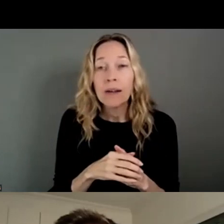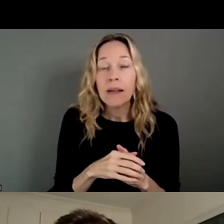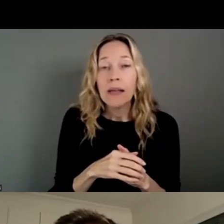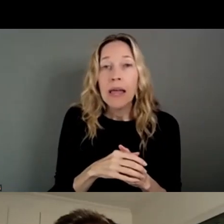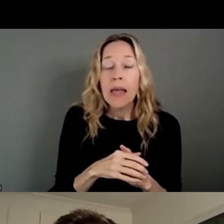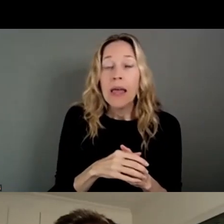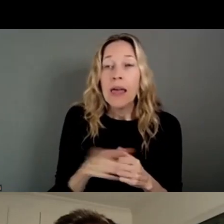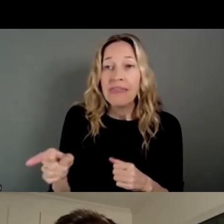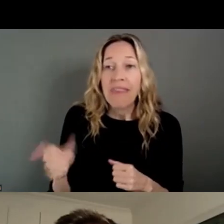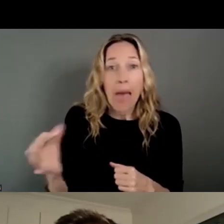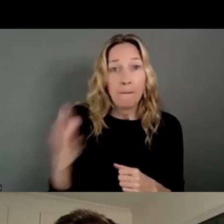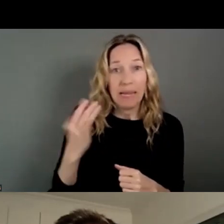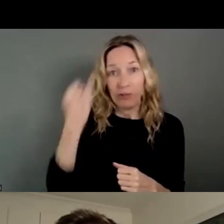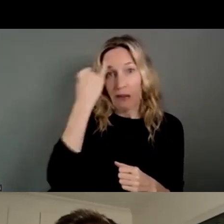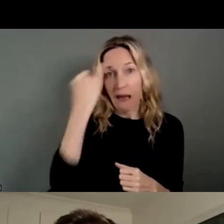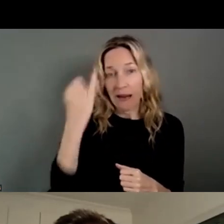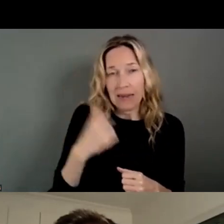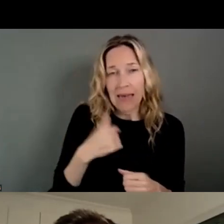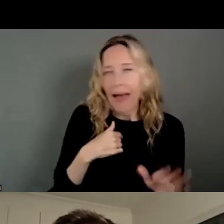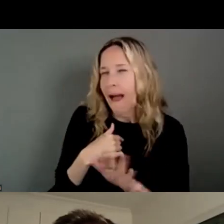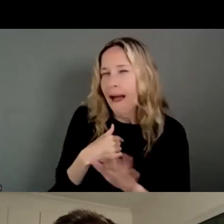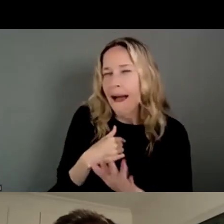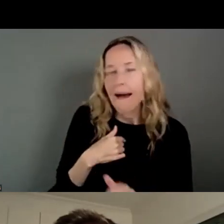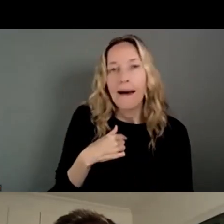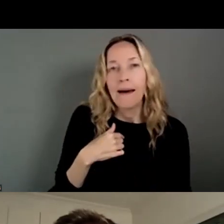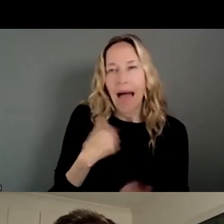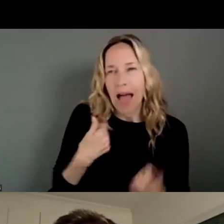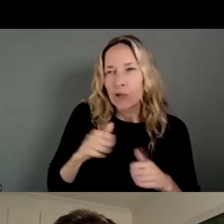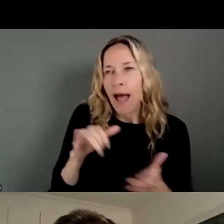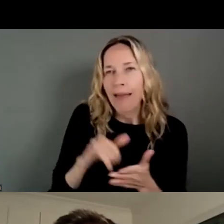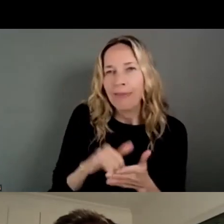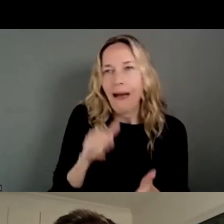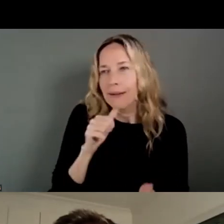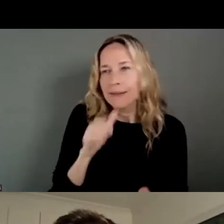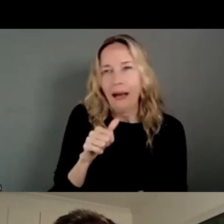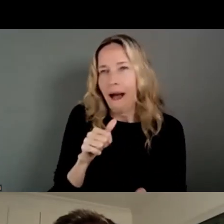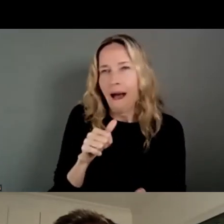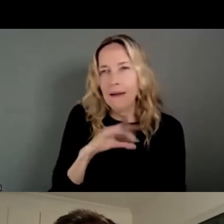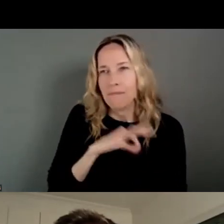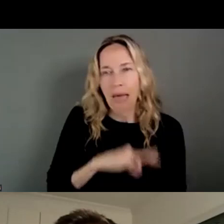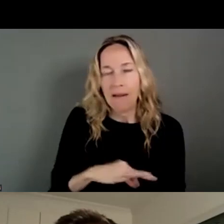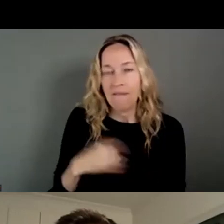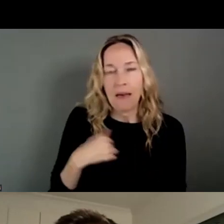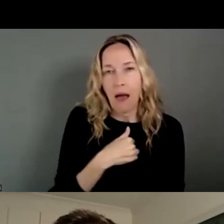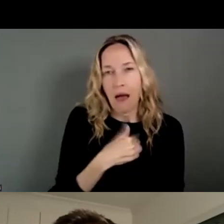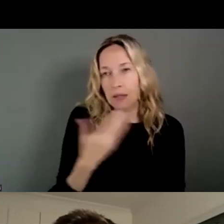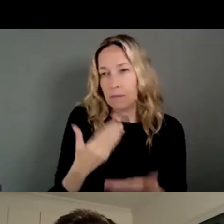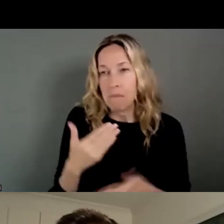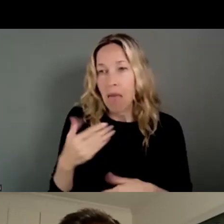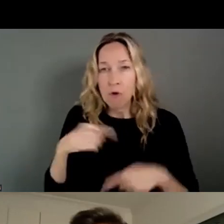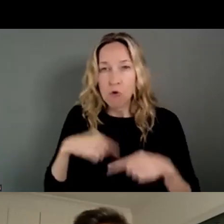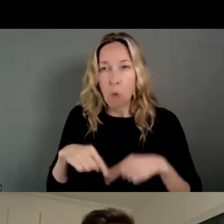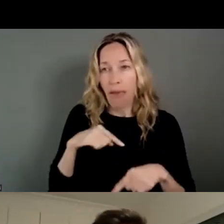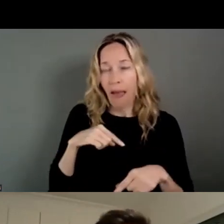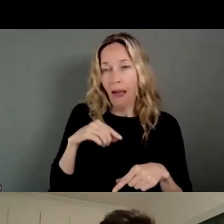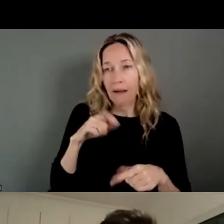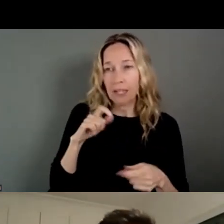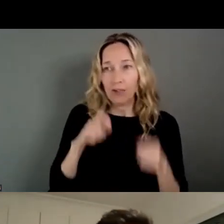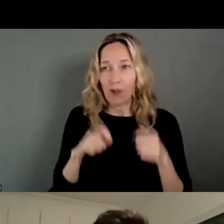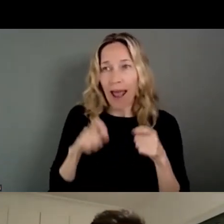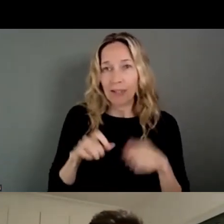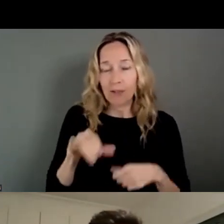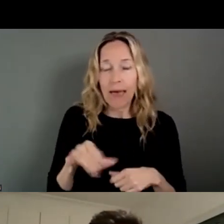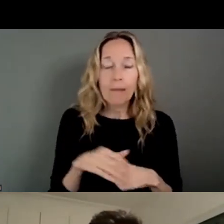noticed is really helpful. Let's see if we can go back and maybe get some. So I'm just curious how much you like an artist to be